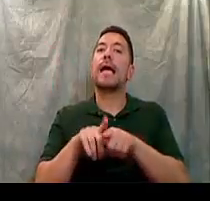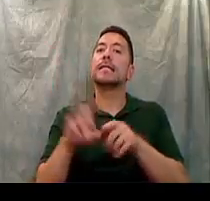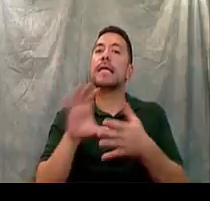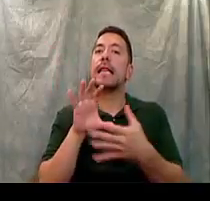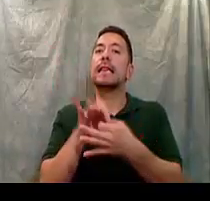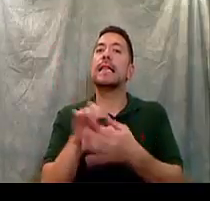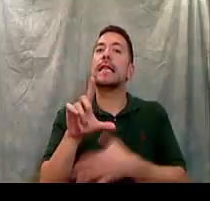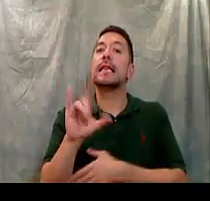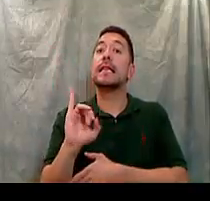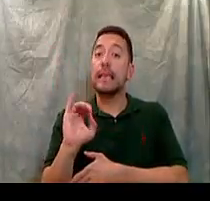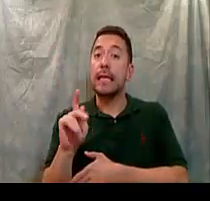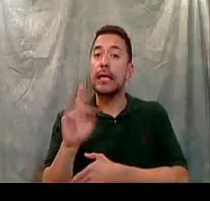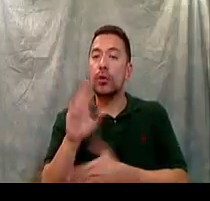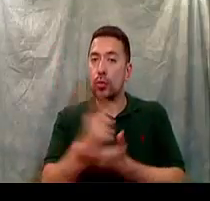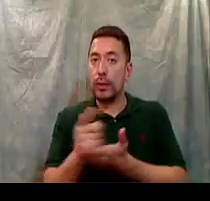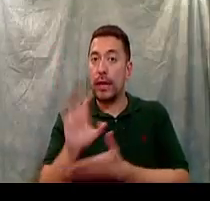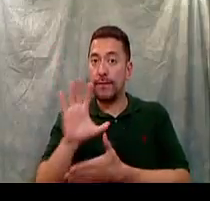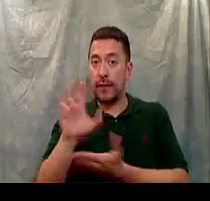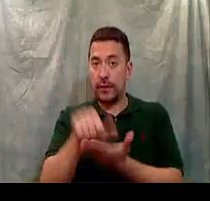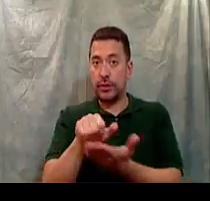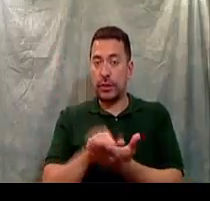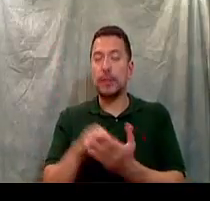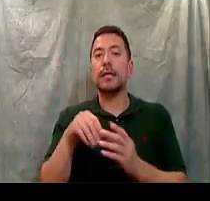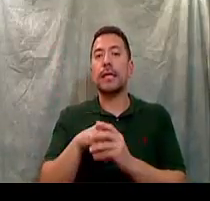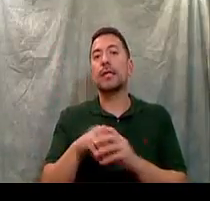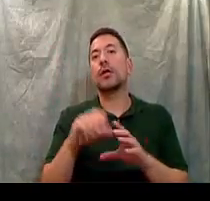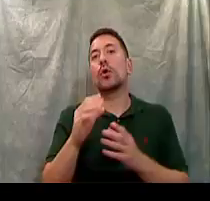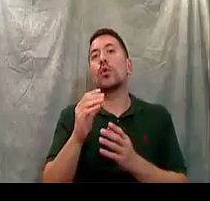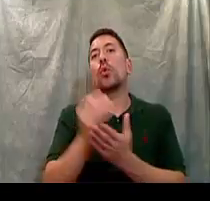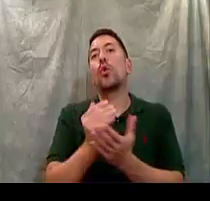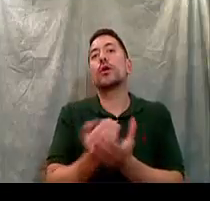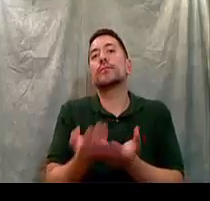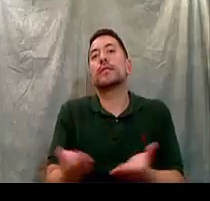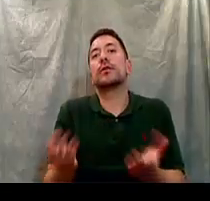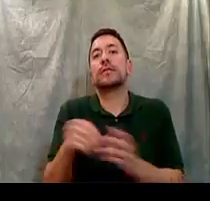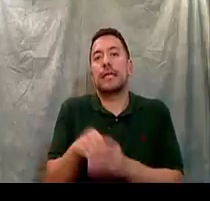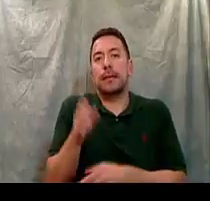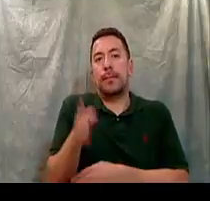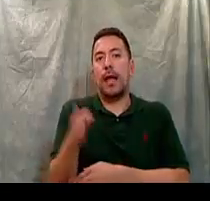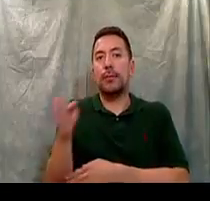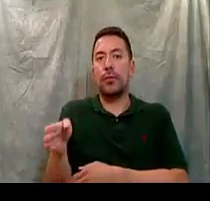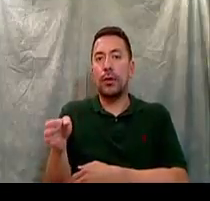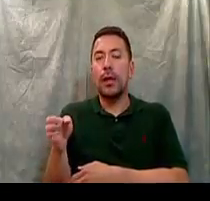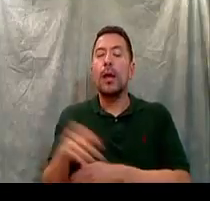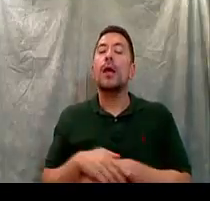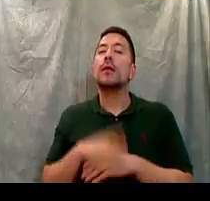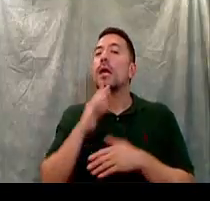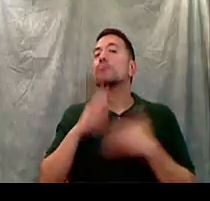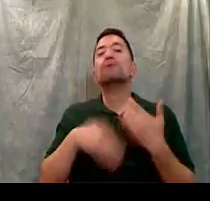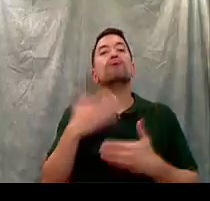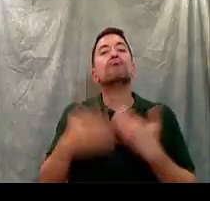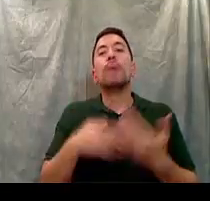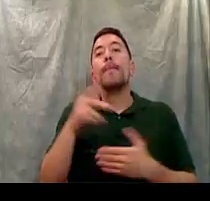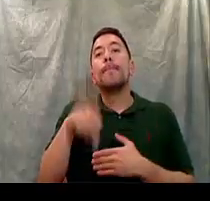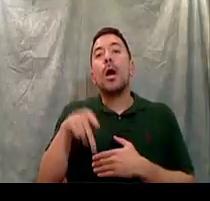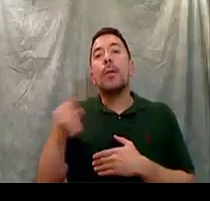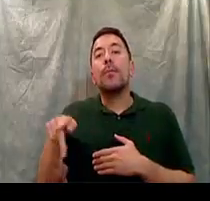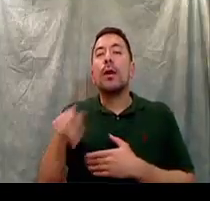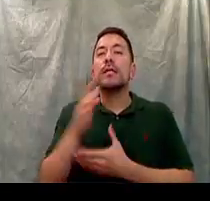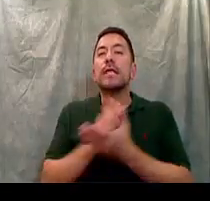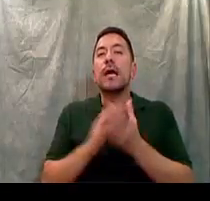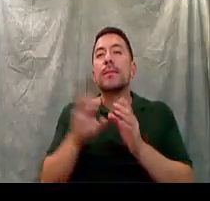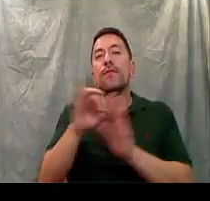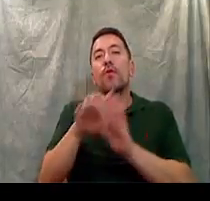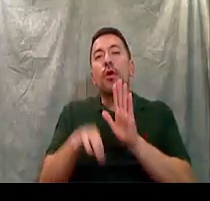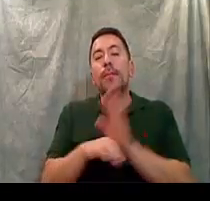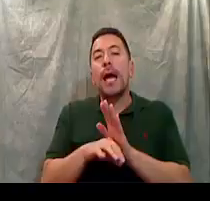5 agenda, which is in the course materials in Blackboard. You'll note as I go through some of the PowerPoint, some of the formatting gets a little funny